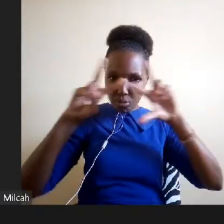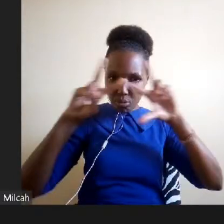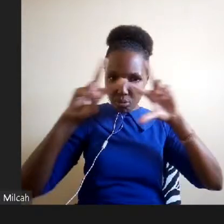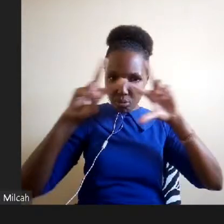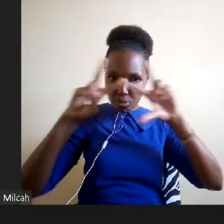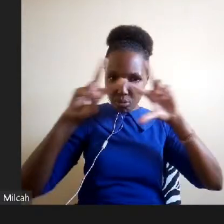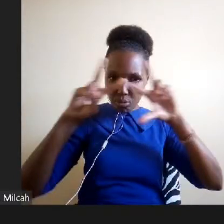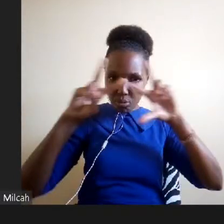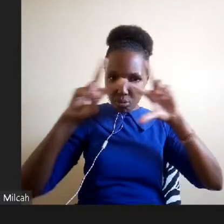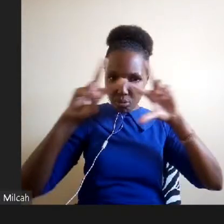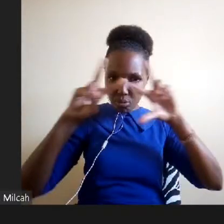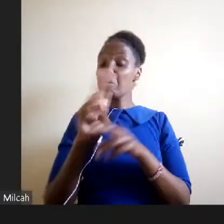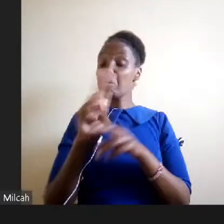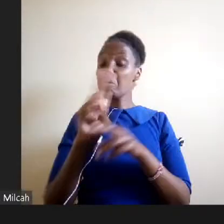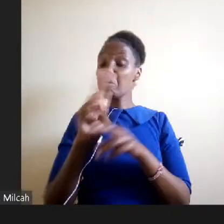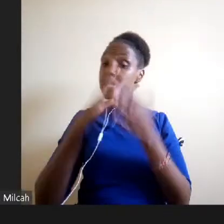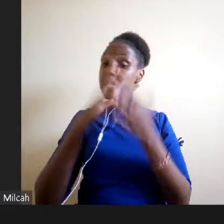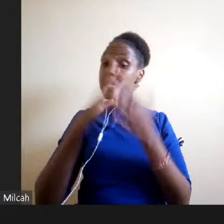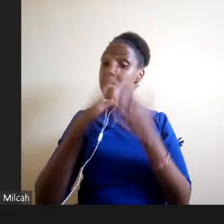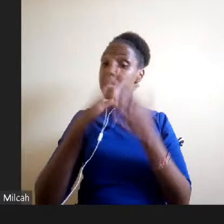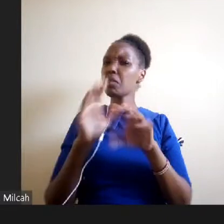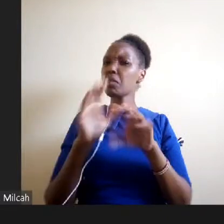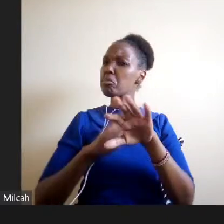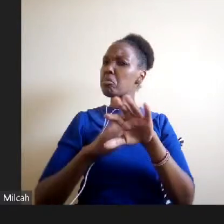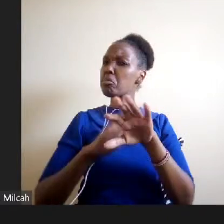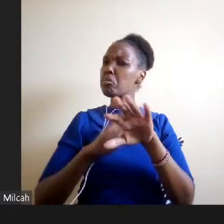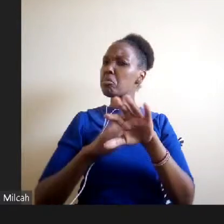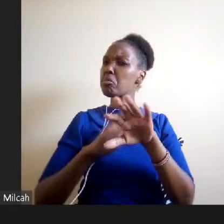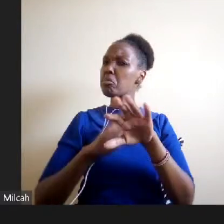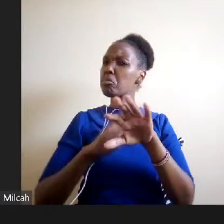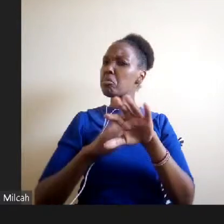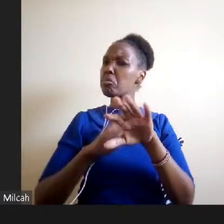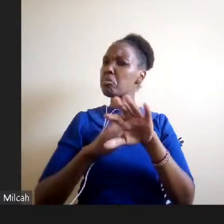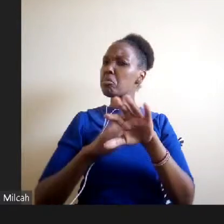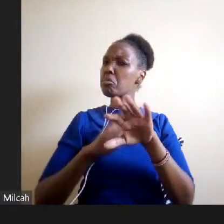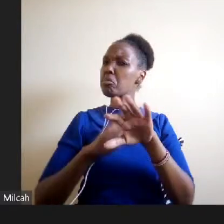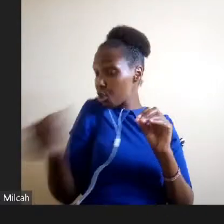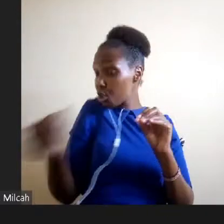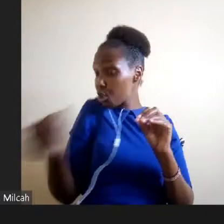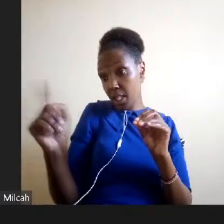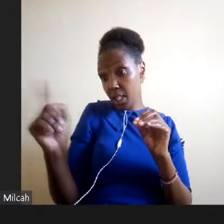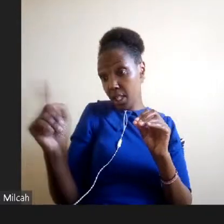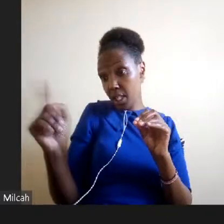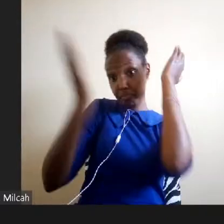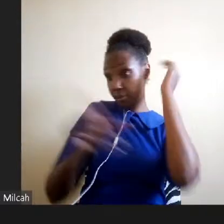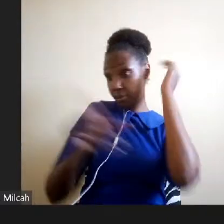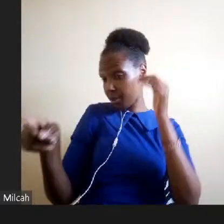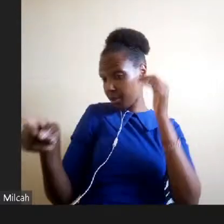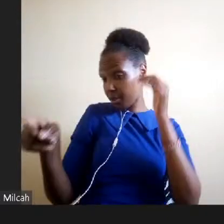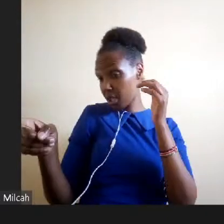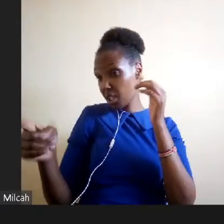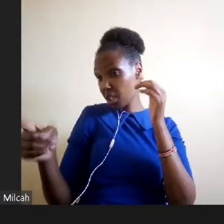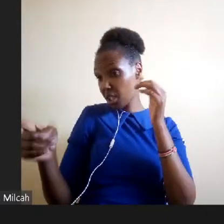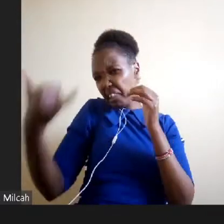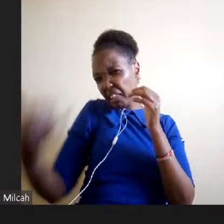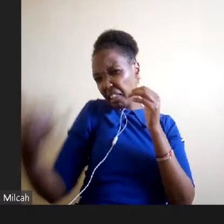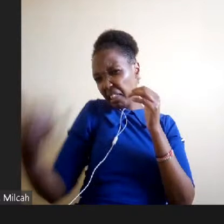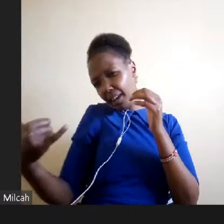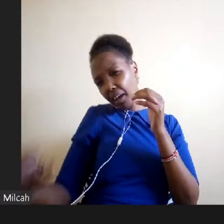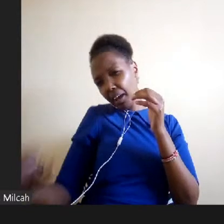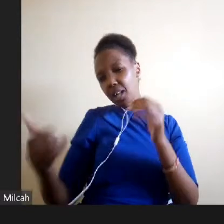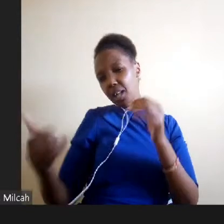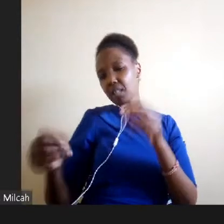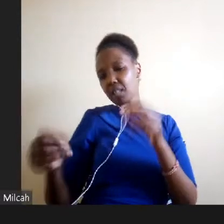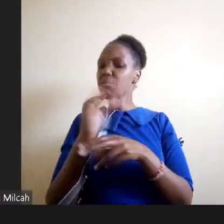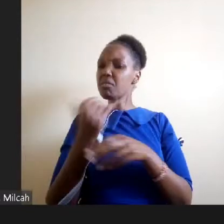something that is not really aligning, you need to be able to start cautioning your children around them. And sometimes the younger children who are using the internet, they